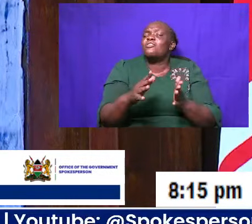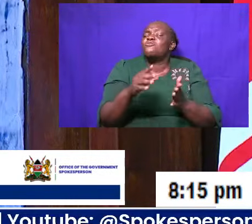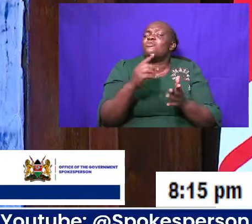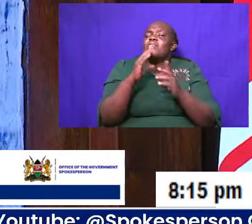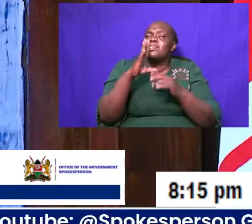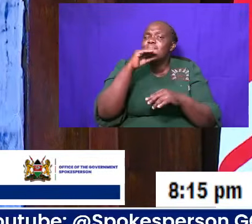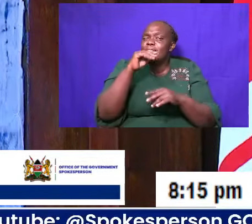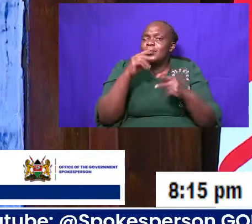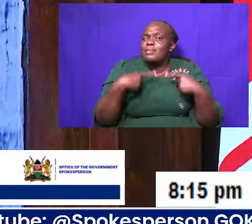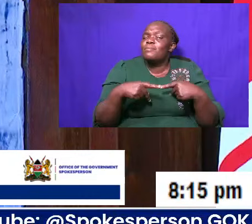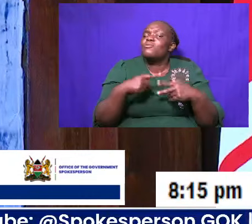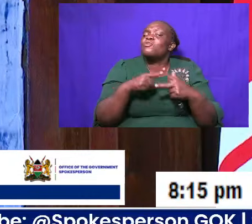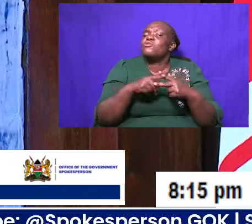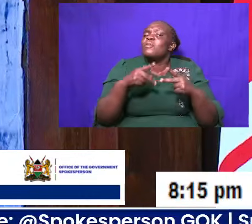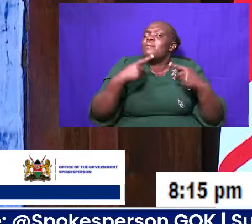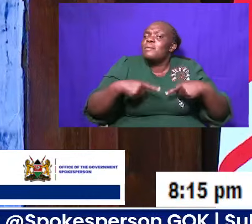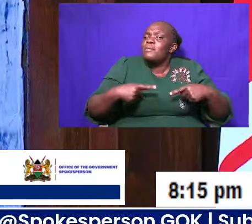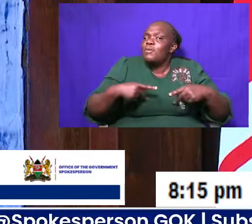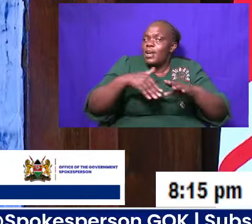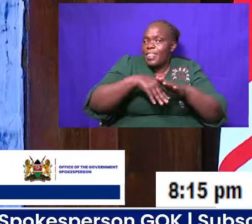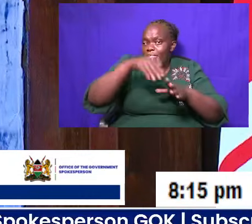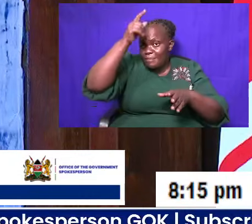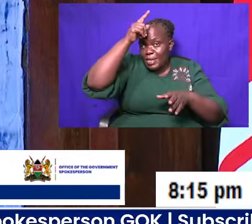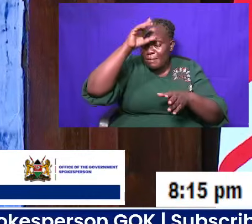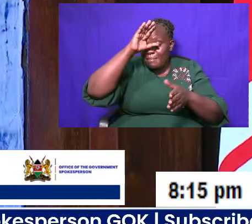also believe. So our people in the village believed that they